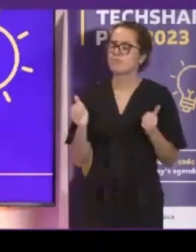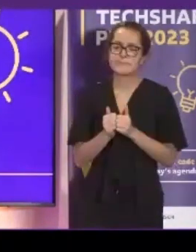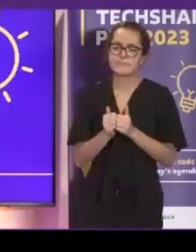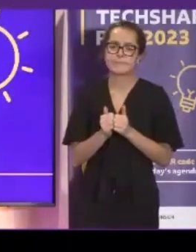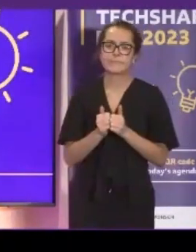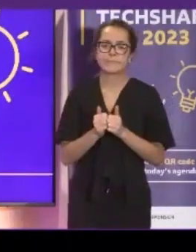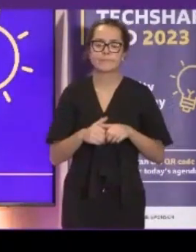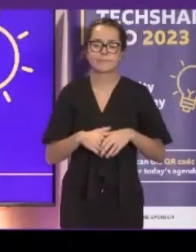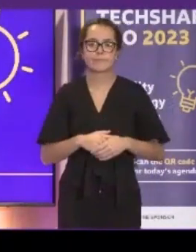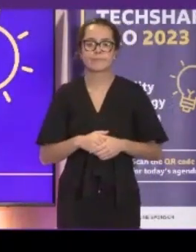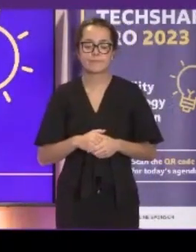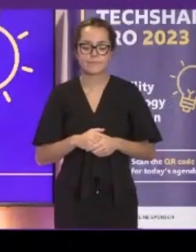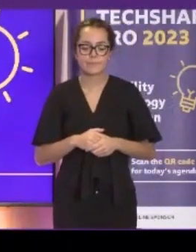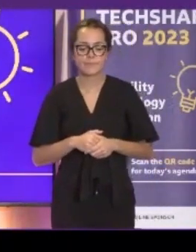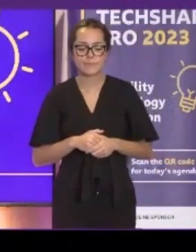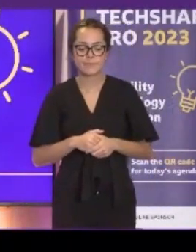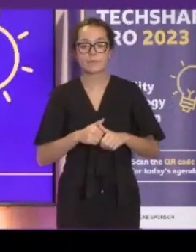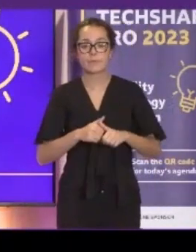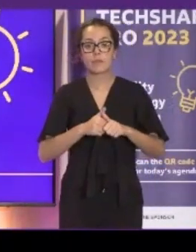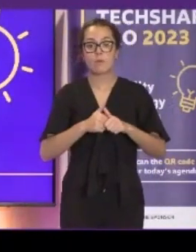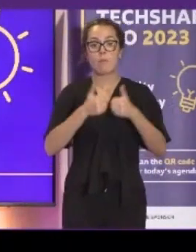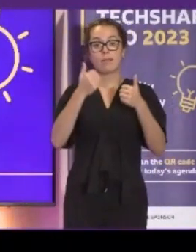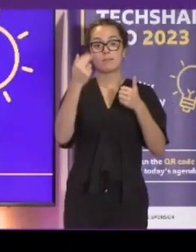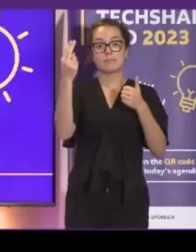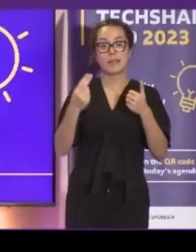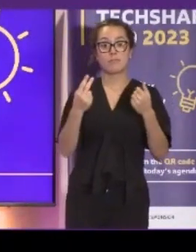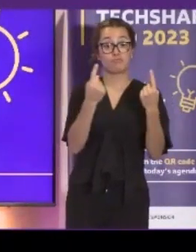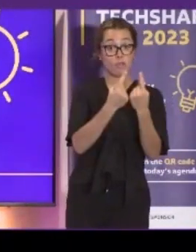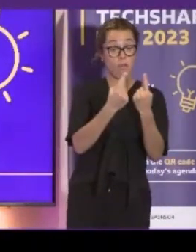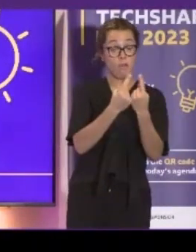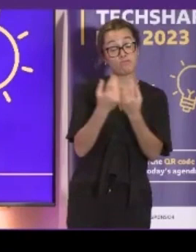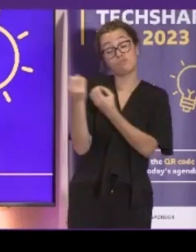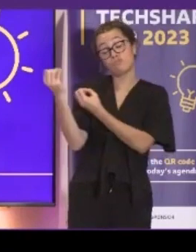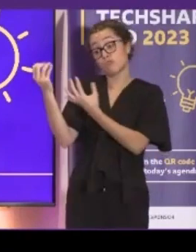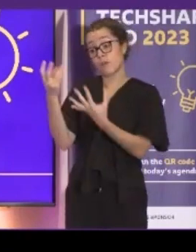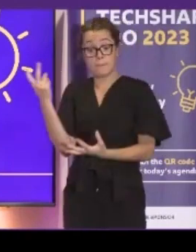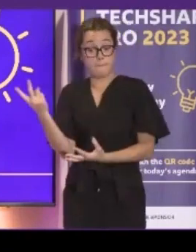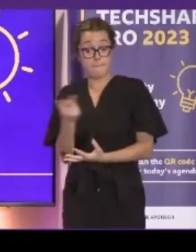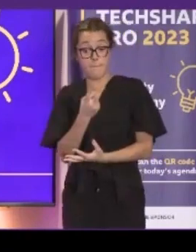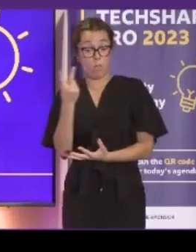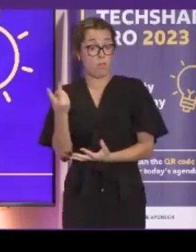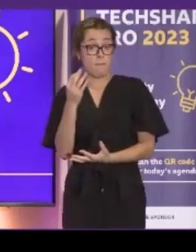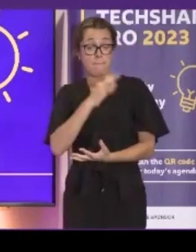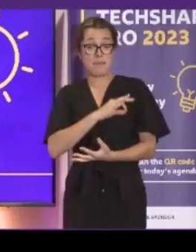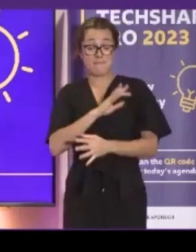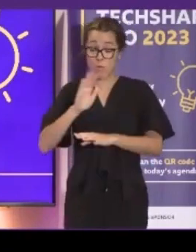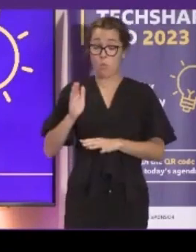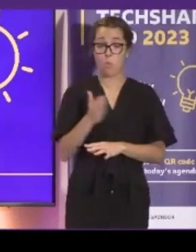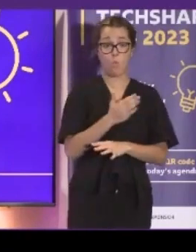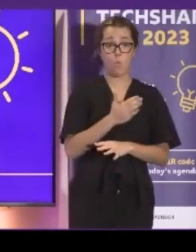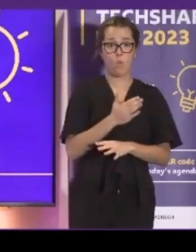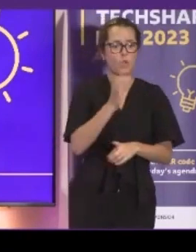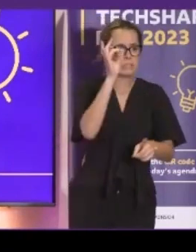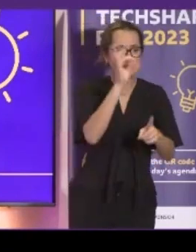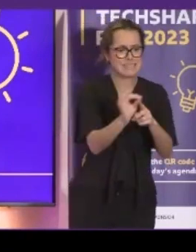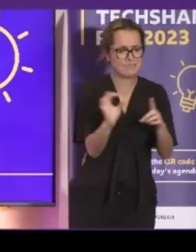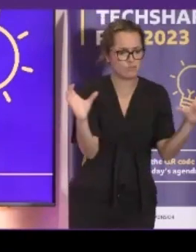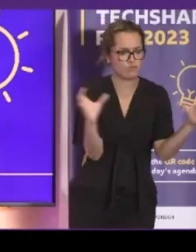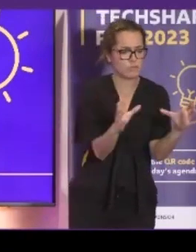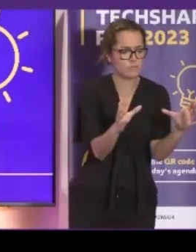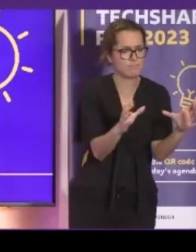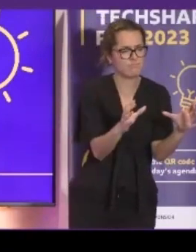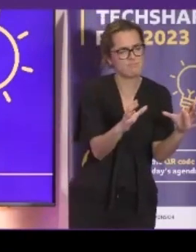you know, well-designed products and services benefit everybody, not just particular groups, right?